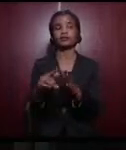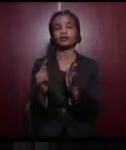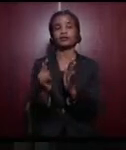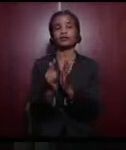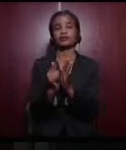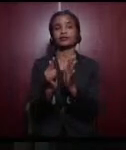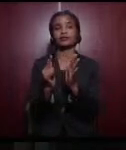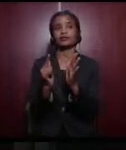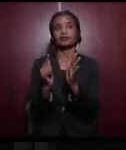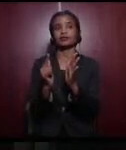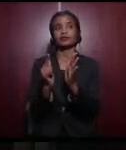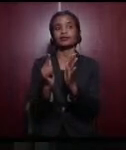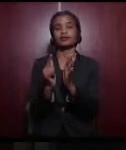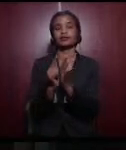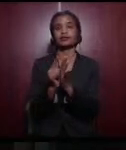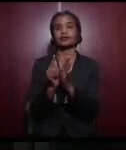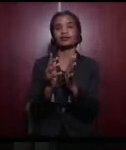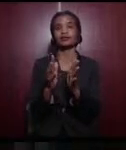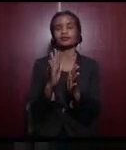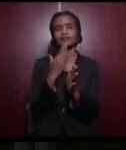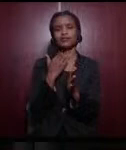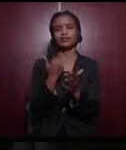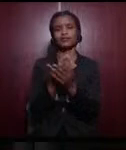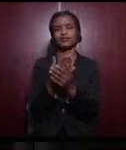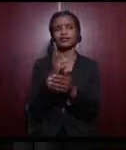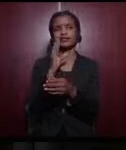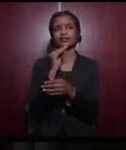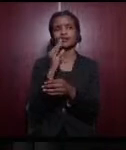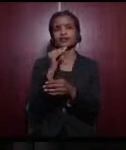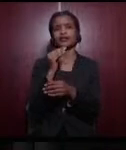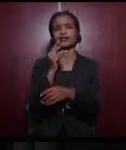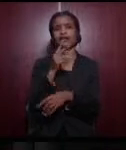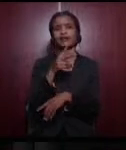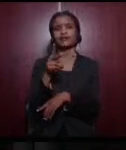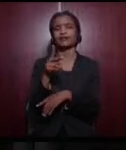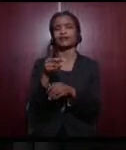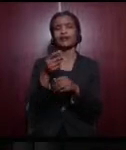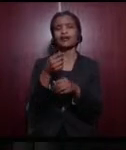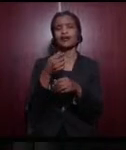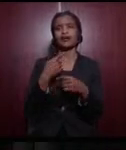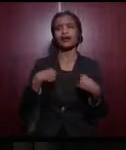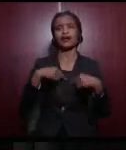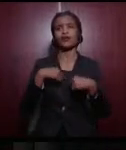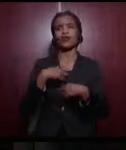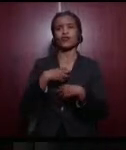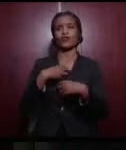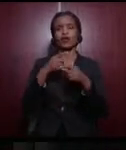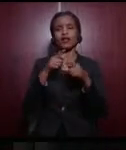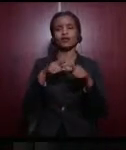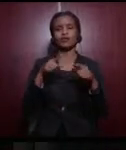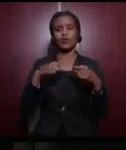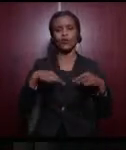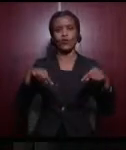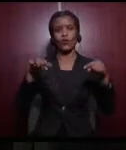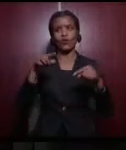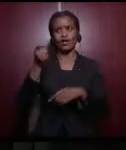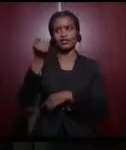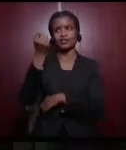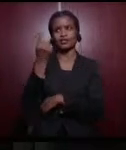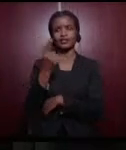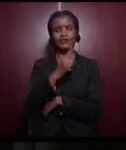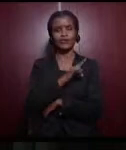or Sezulu or Sevenda so that you can all understand, because you are speaking English